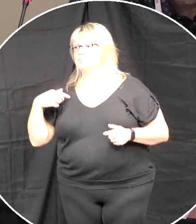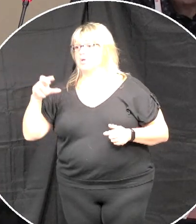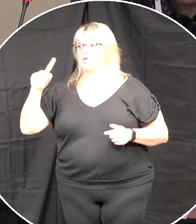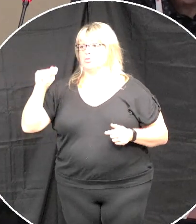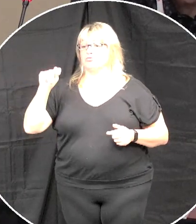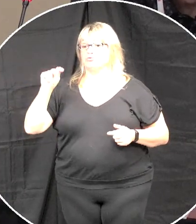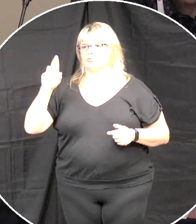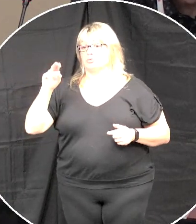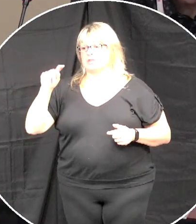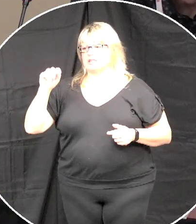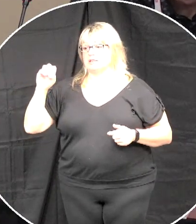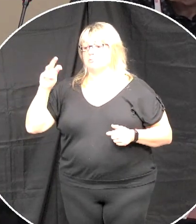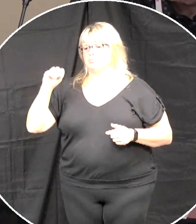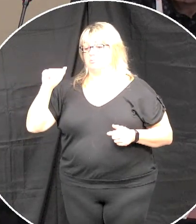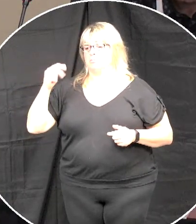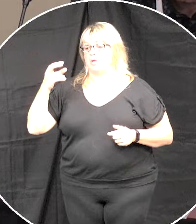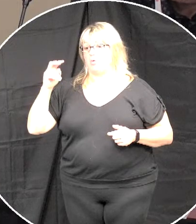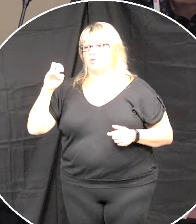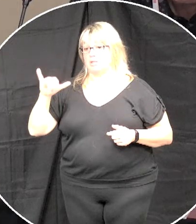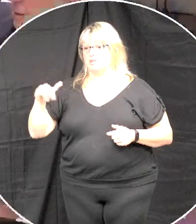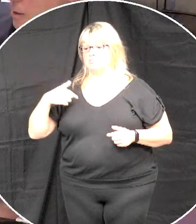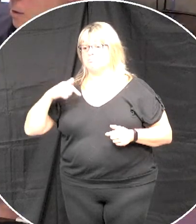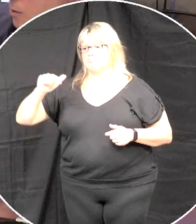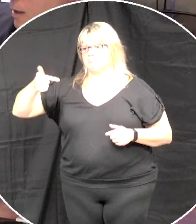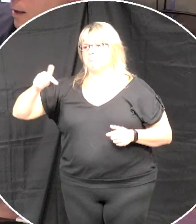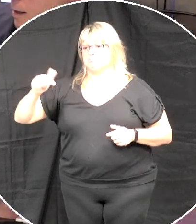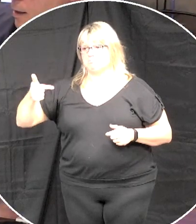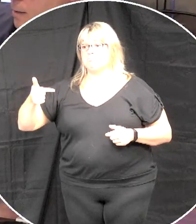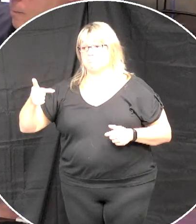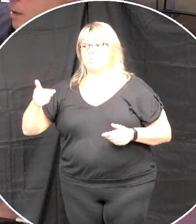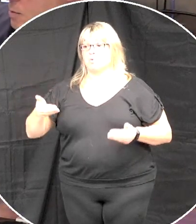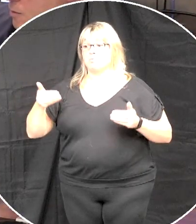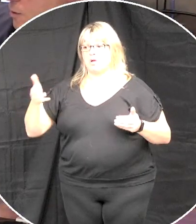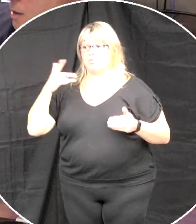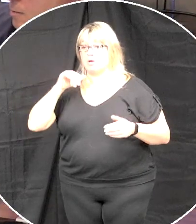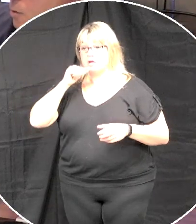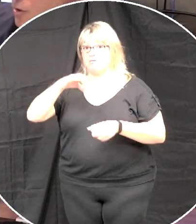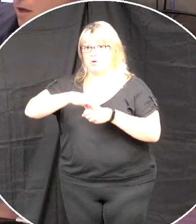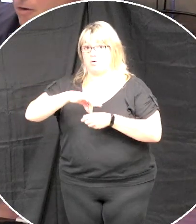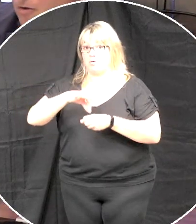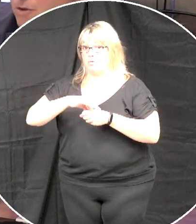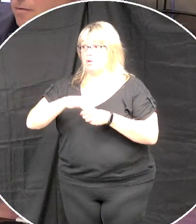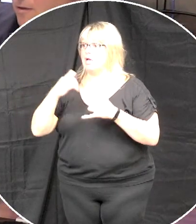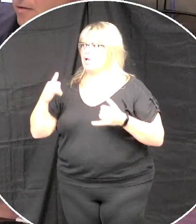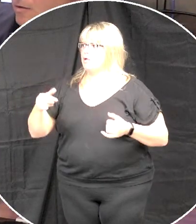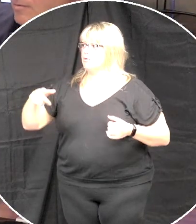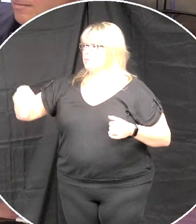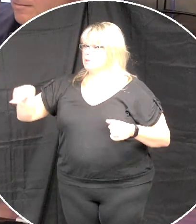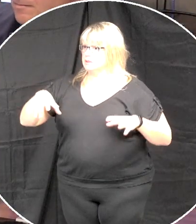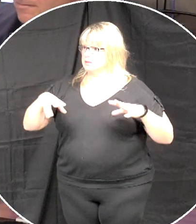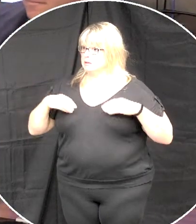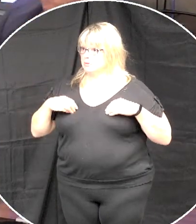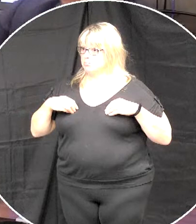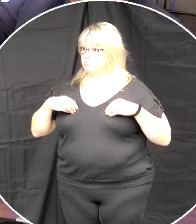Mahoney. Thank you very much. Really appreciate that. Okay, I guess we'll vote on the motion. All those in favor?